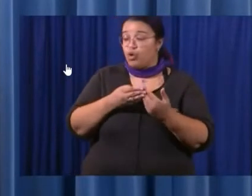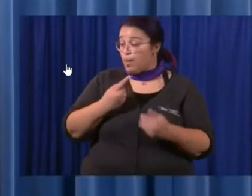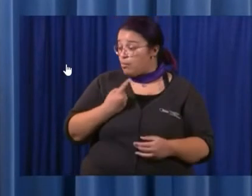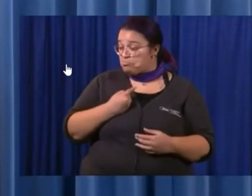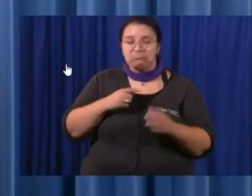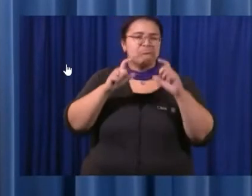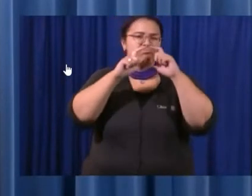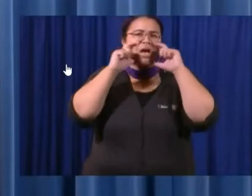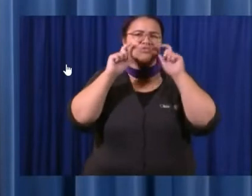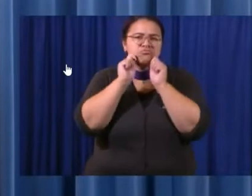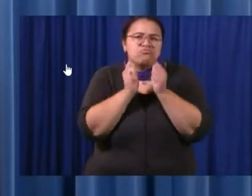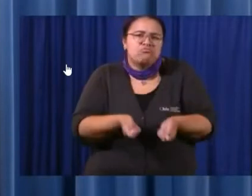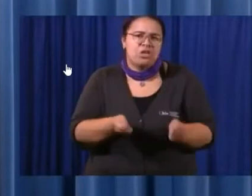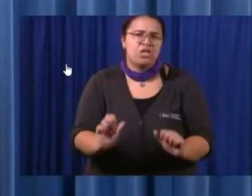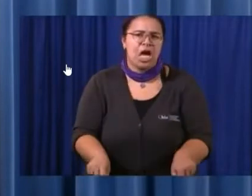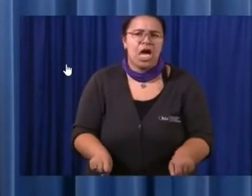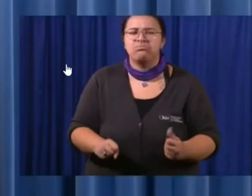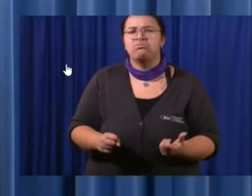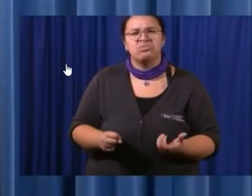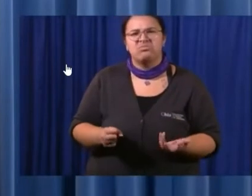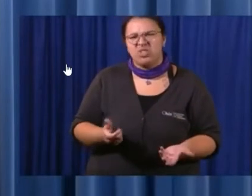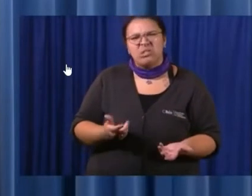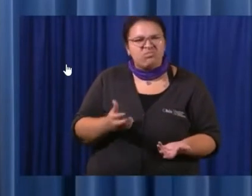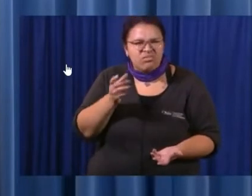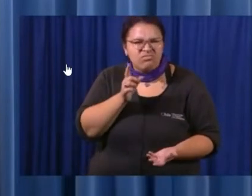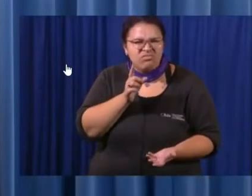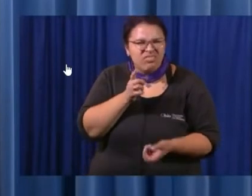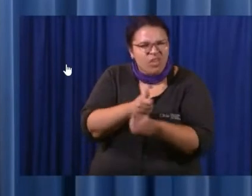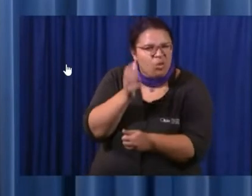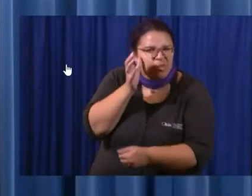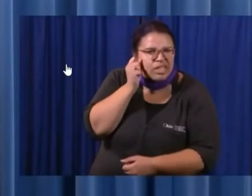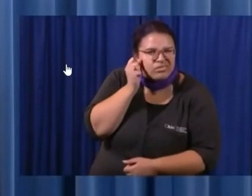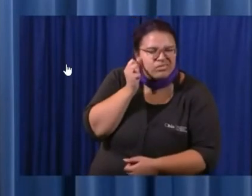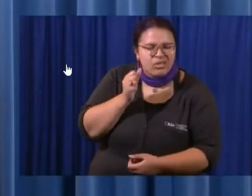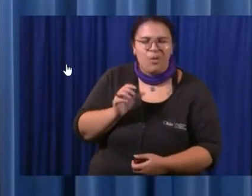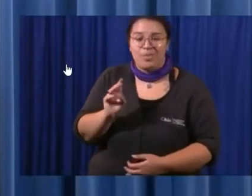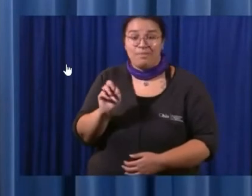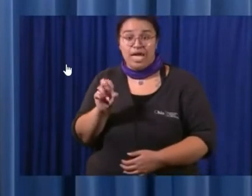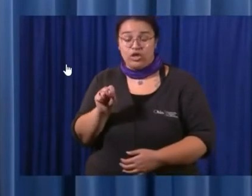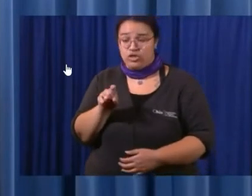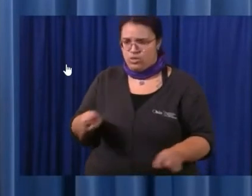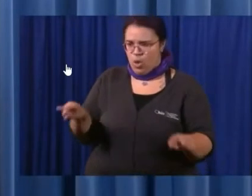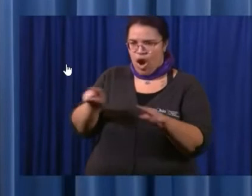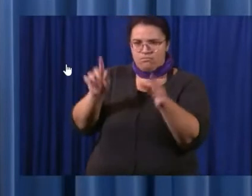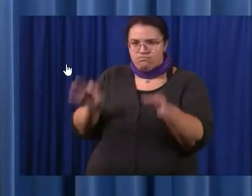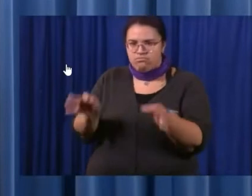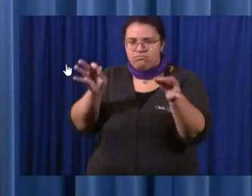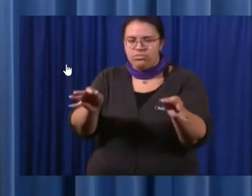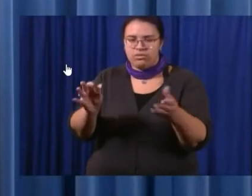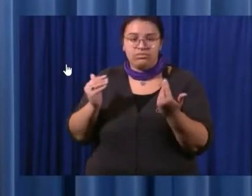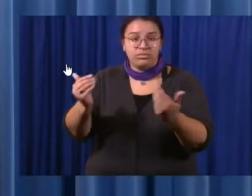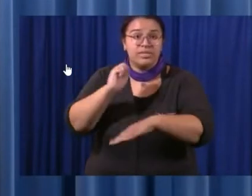common sense. I want to congratulate the mayor and all the mayors for doing this. I think it makes eminent sense to do